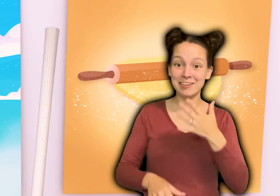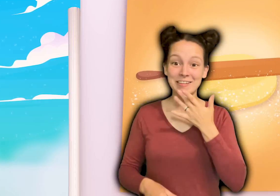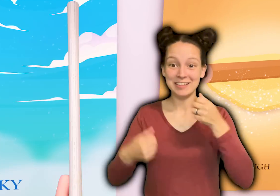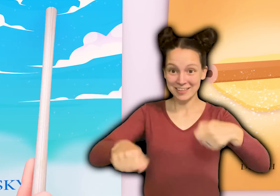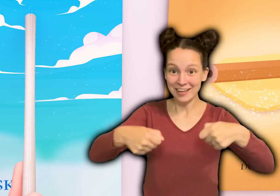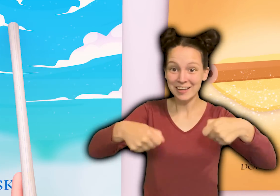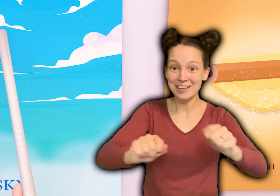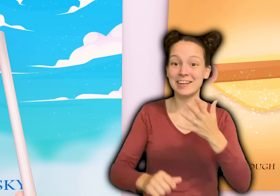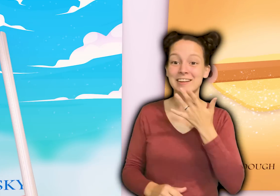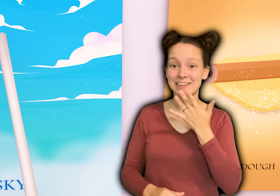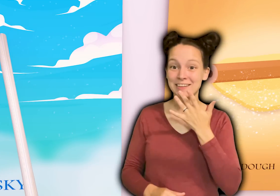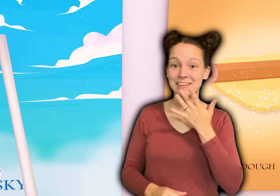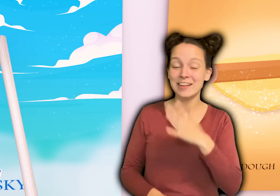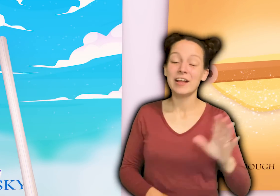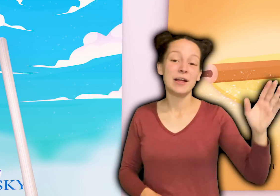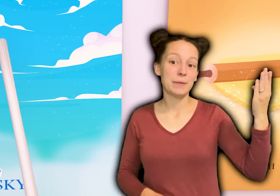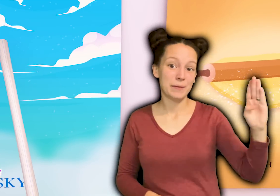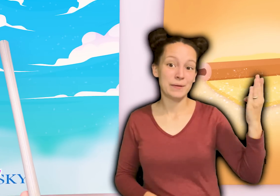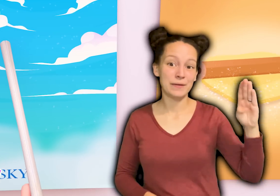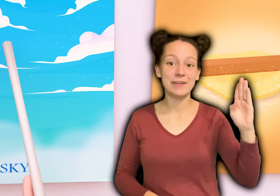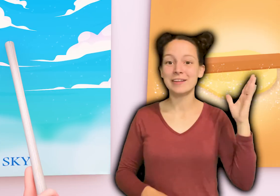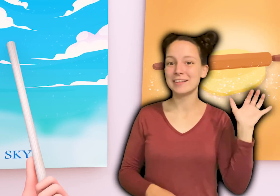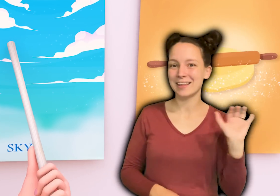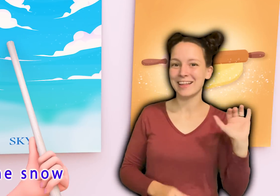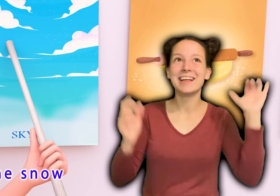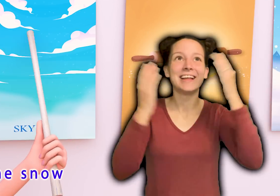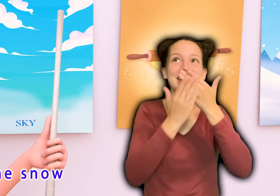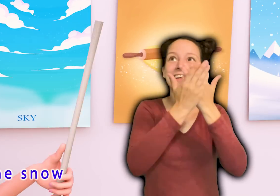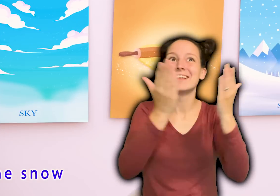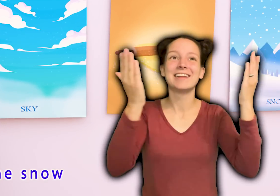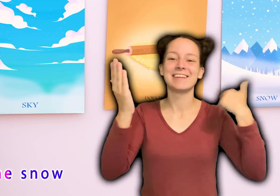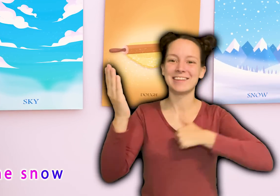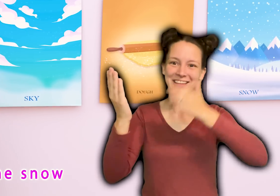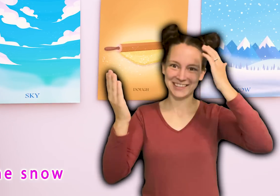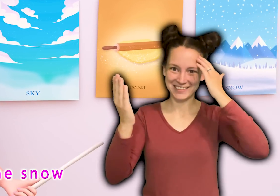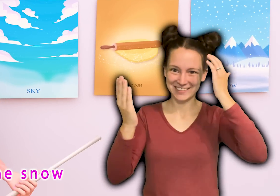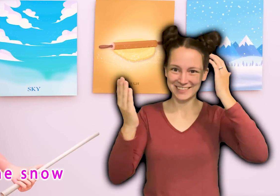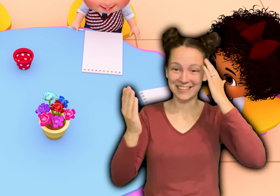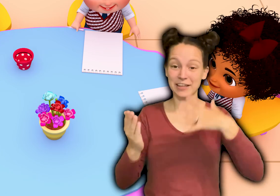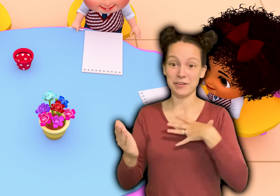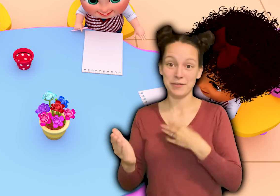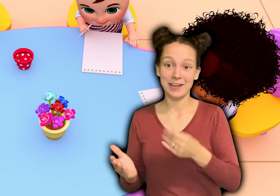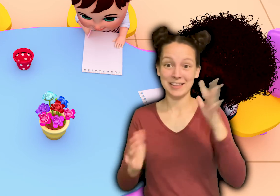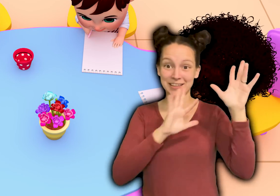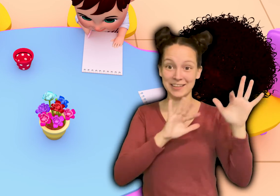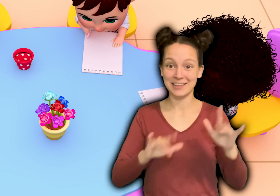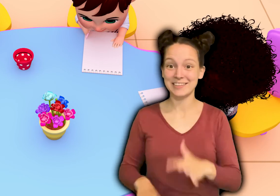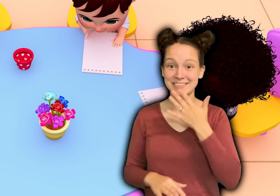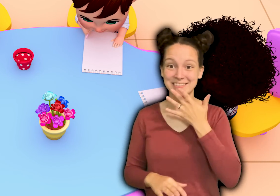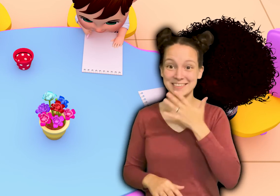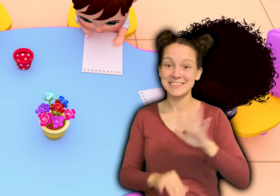and blue is like the sky we know white is the color of the snow of